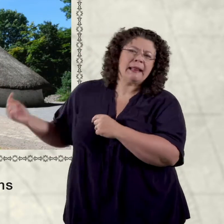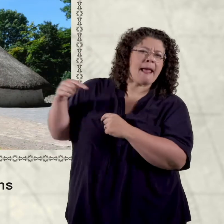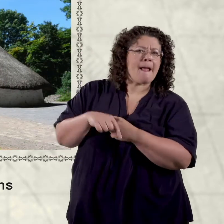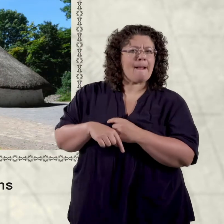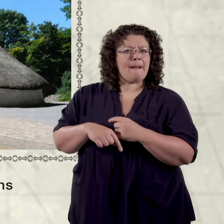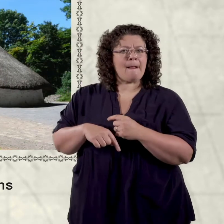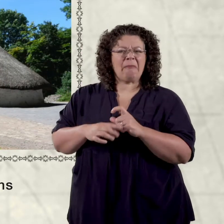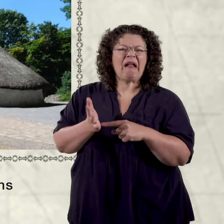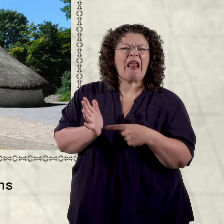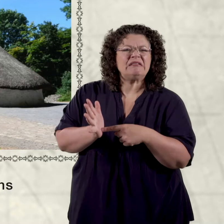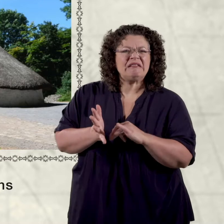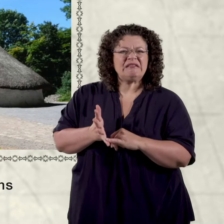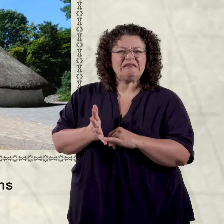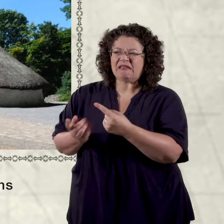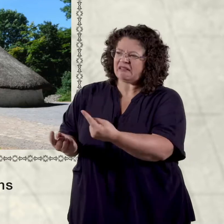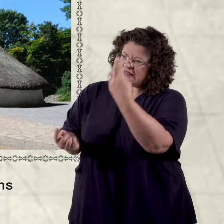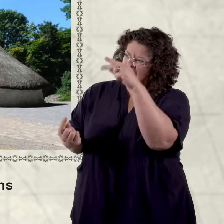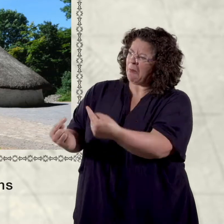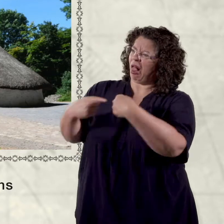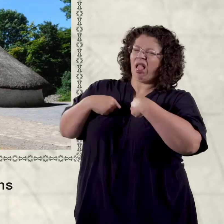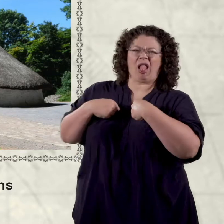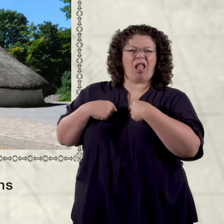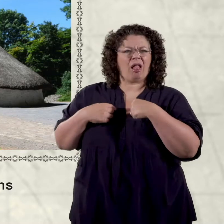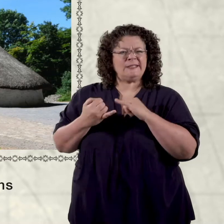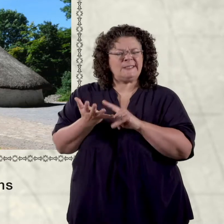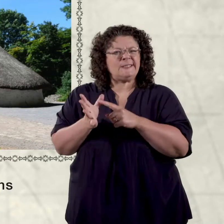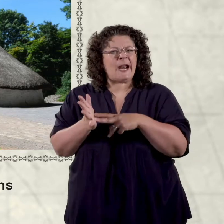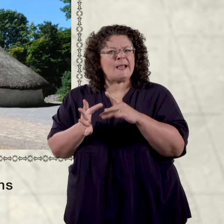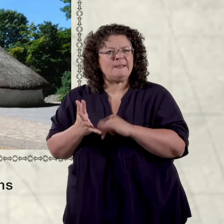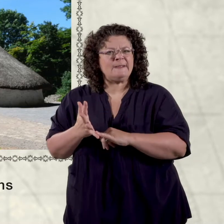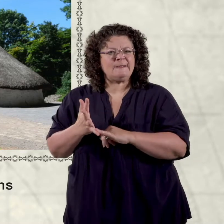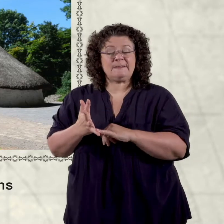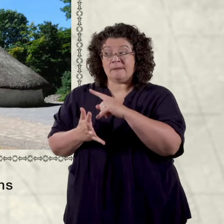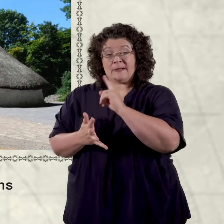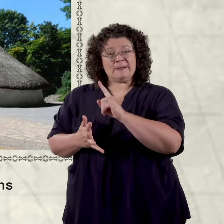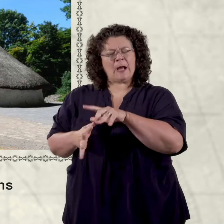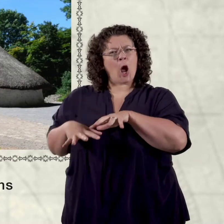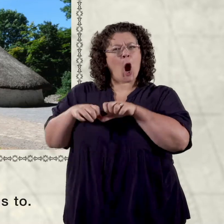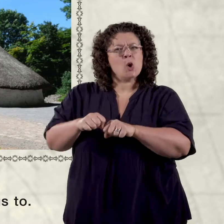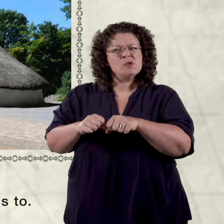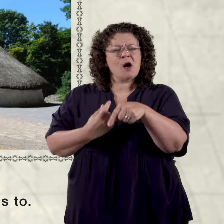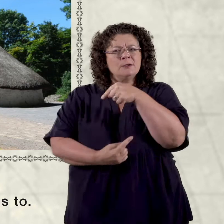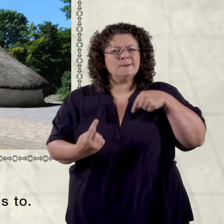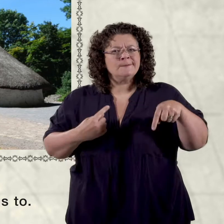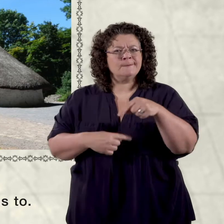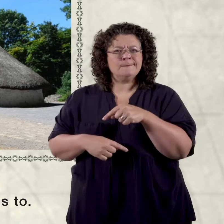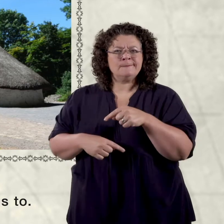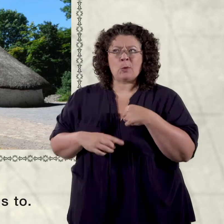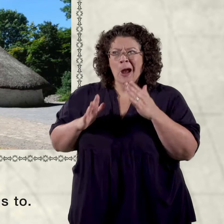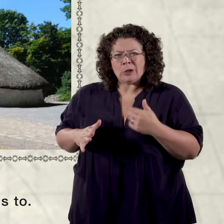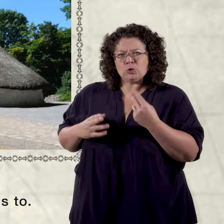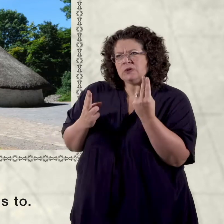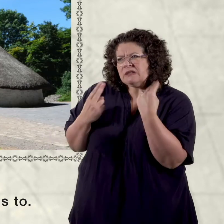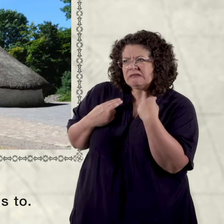by as Celts and the Romans would call the Celts slaves. They said that they owned